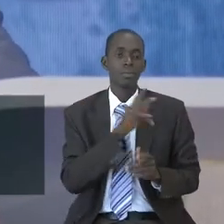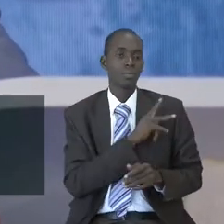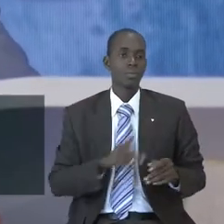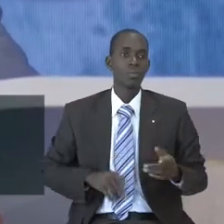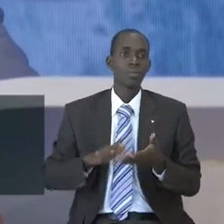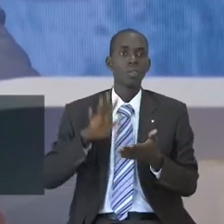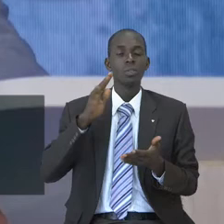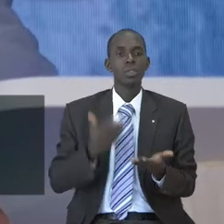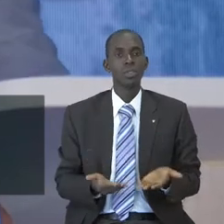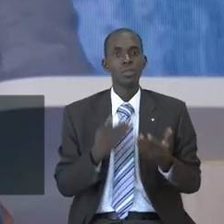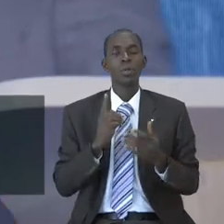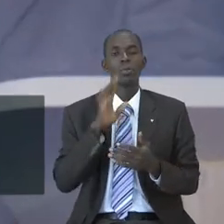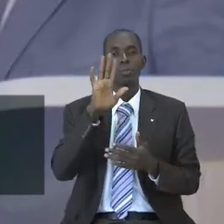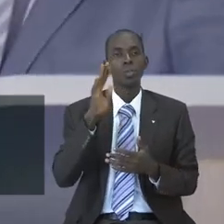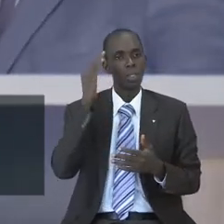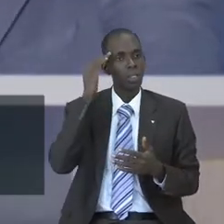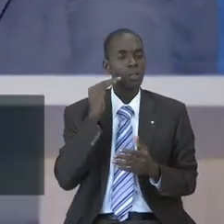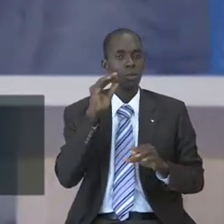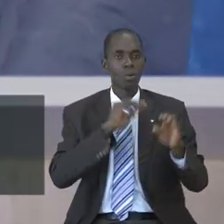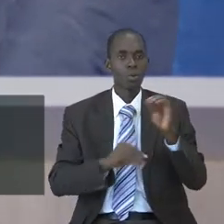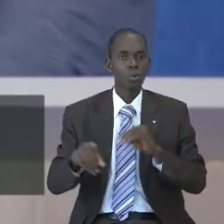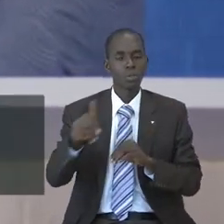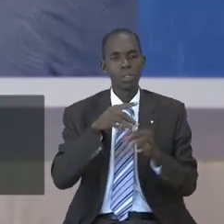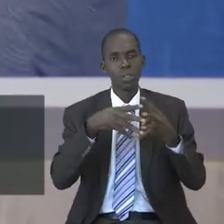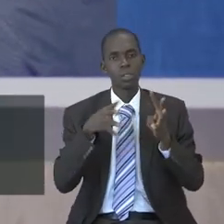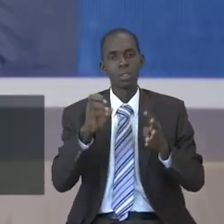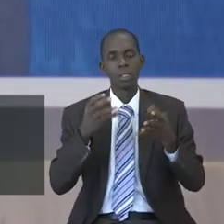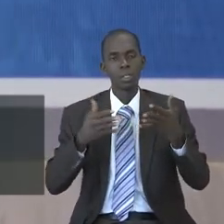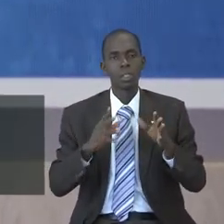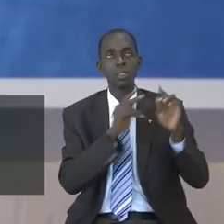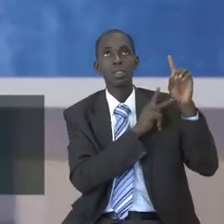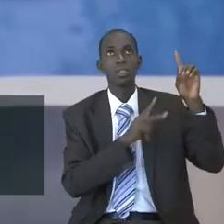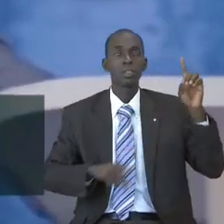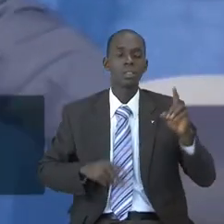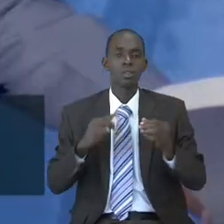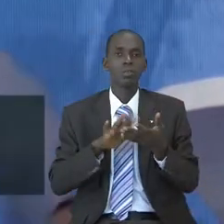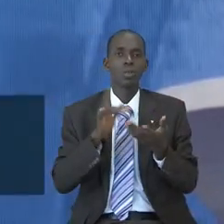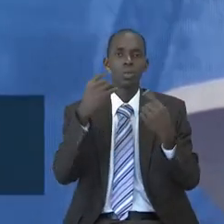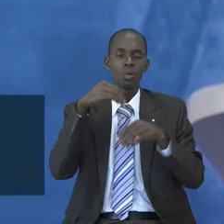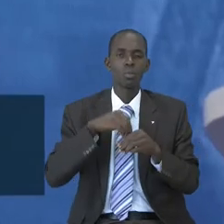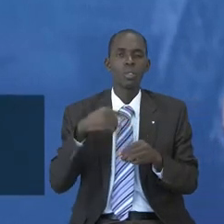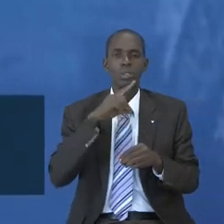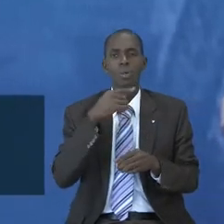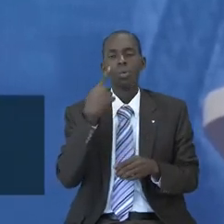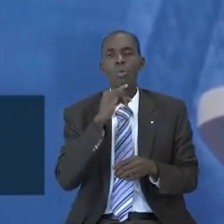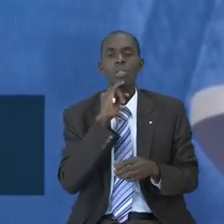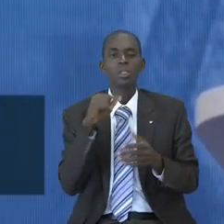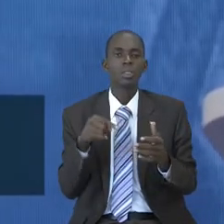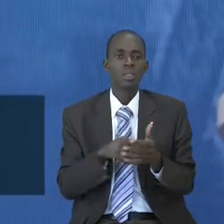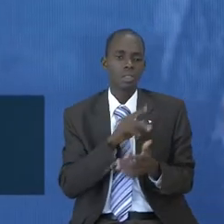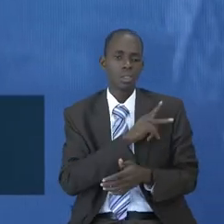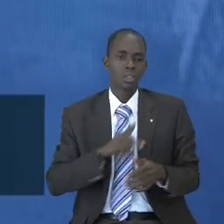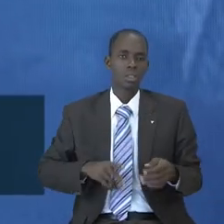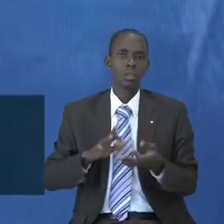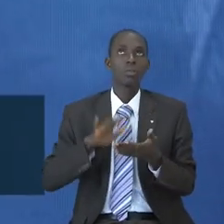head, so ye gates, and let the King of Glory come in. Who is this King of Glory? He is